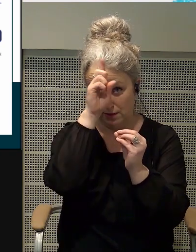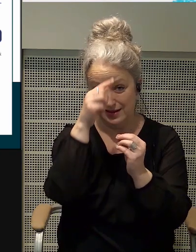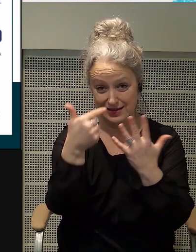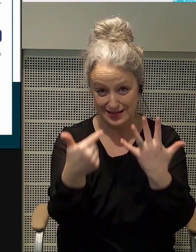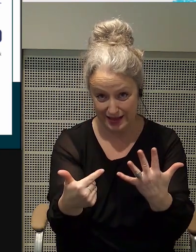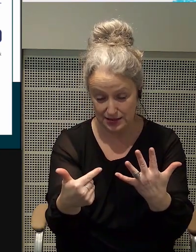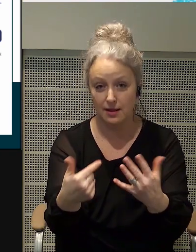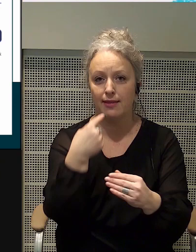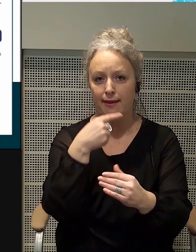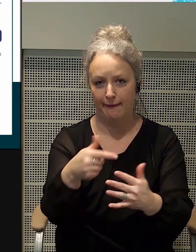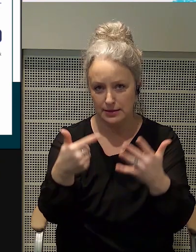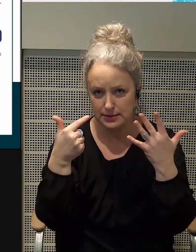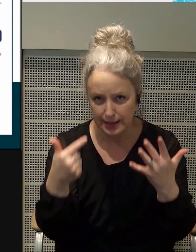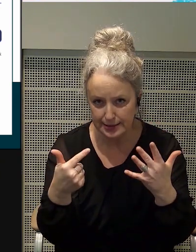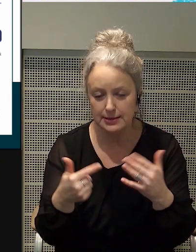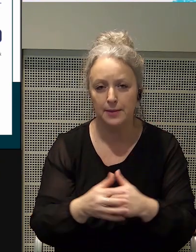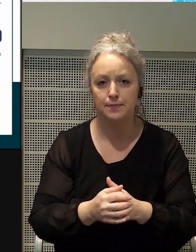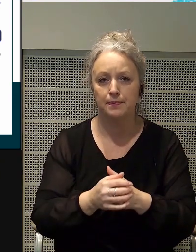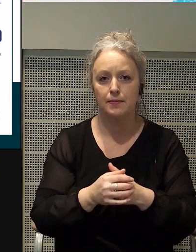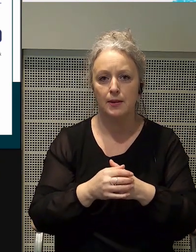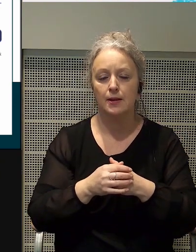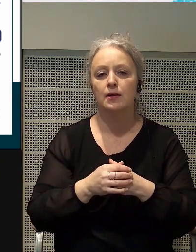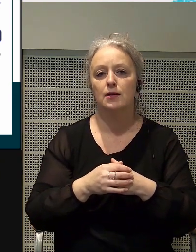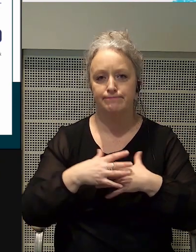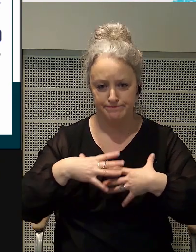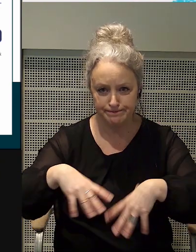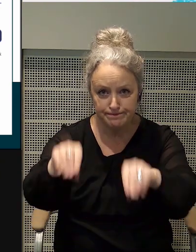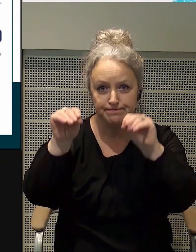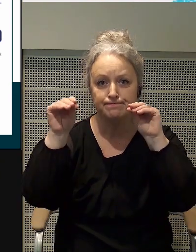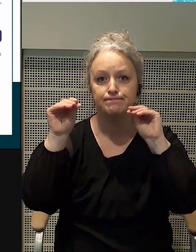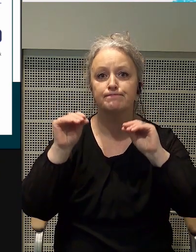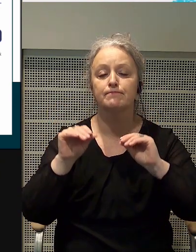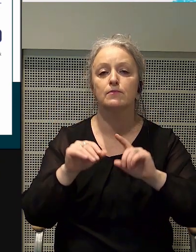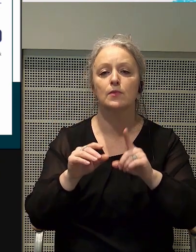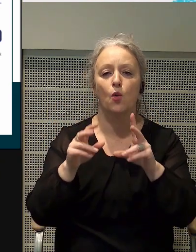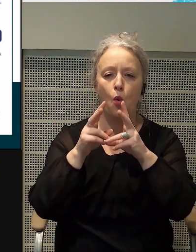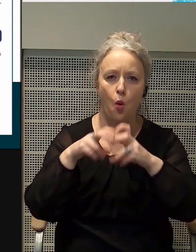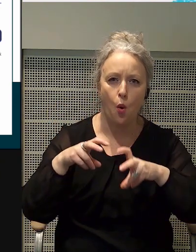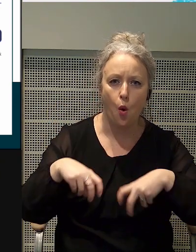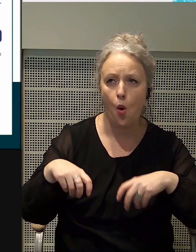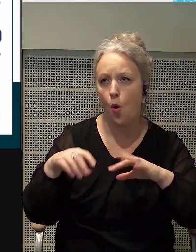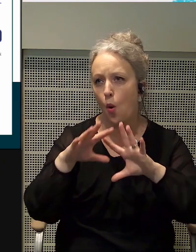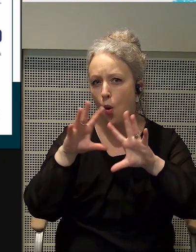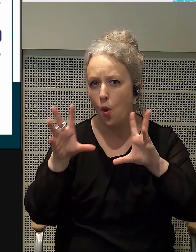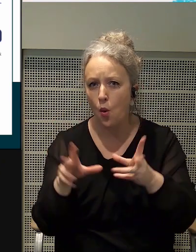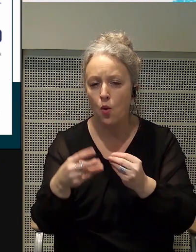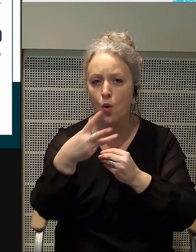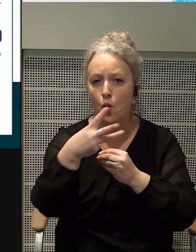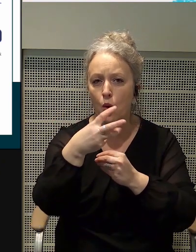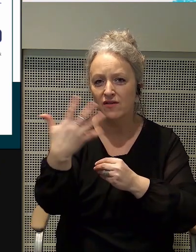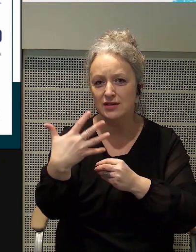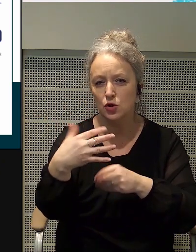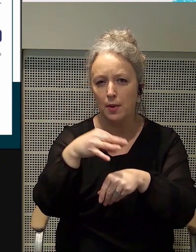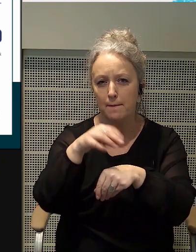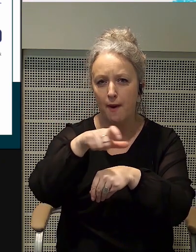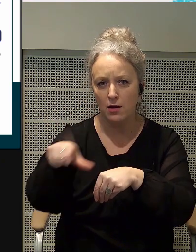major study including like 350 patients, still not a lot, worldwide concept, but for a rare disease it was a lot,